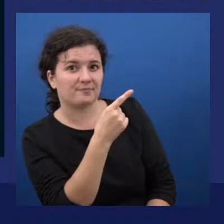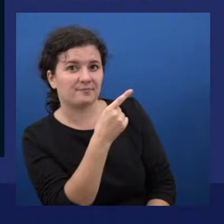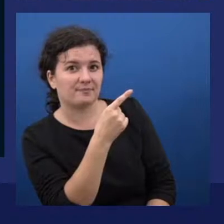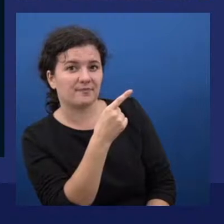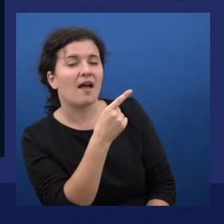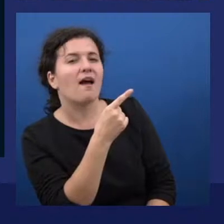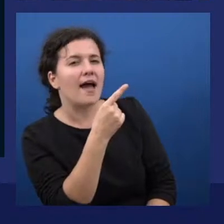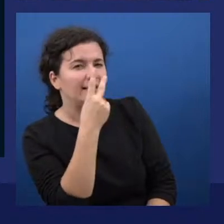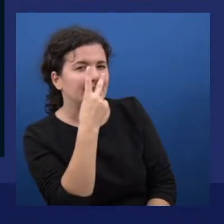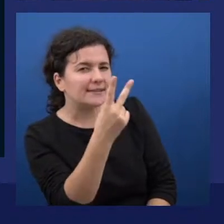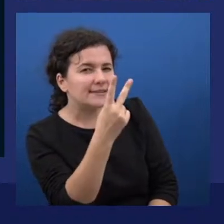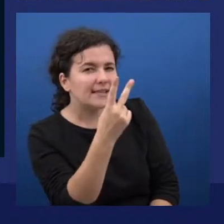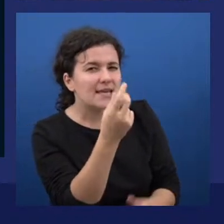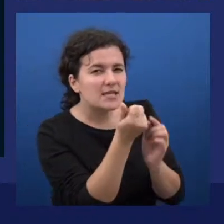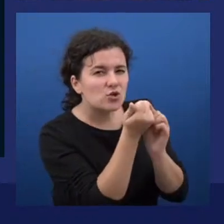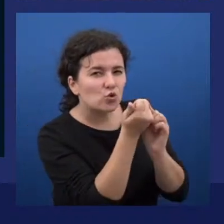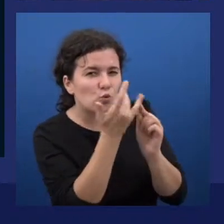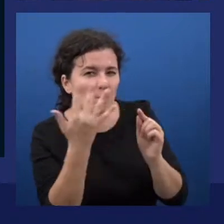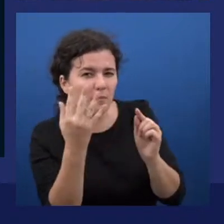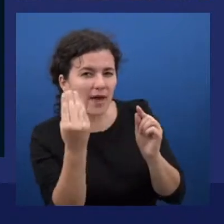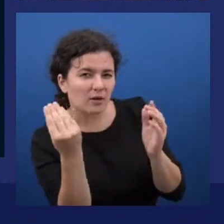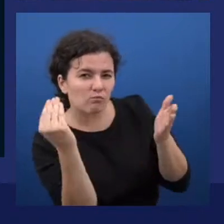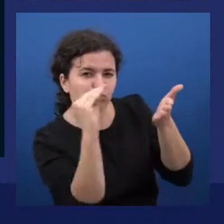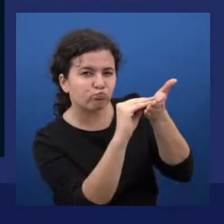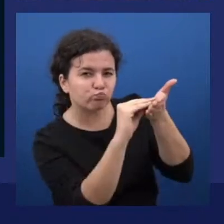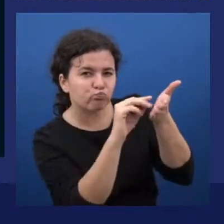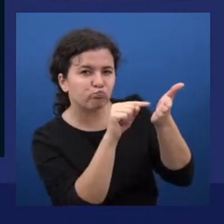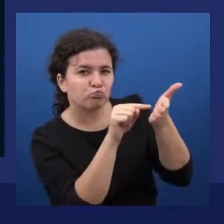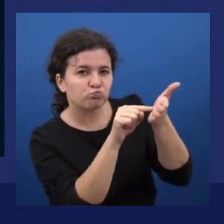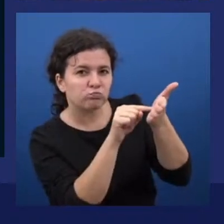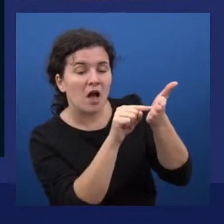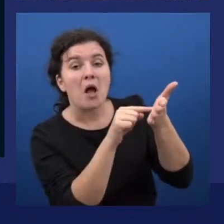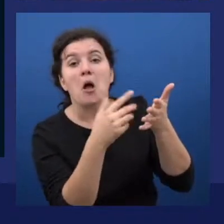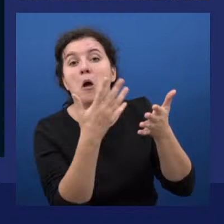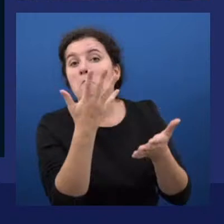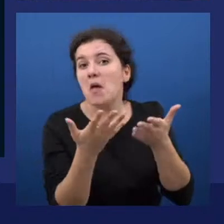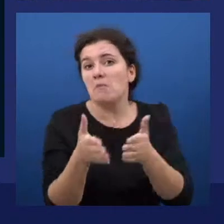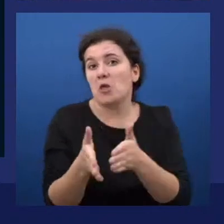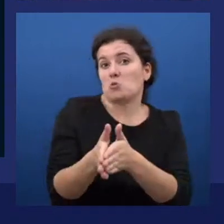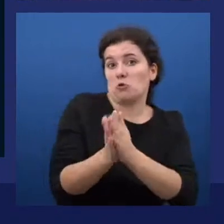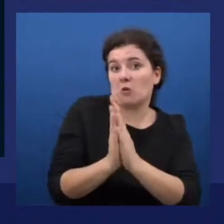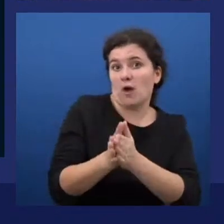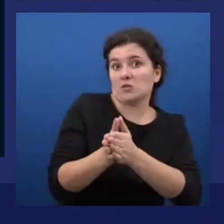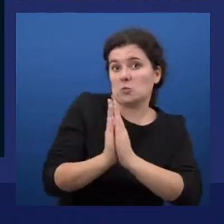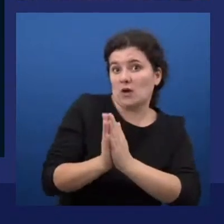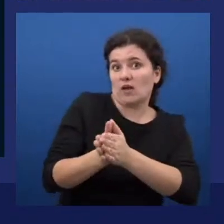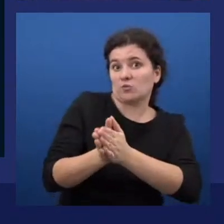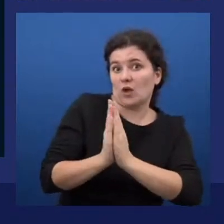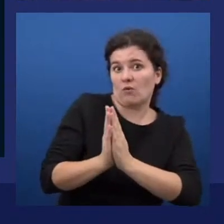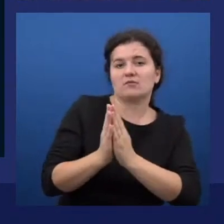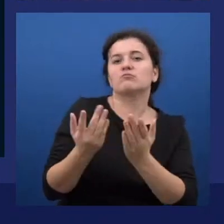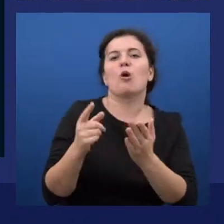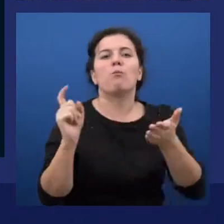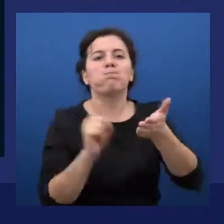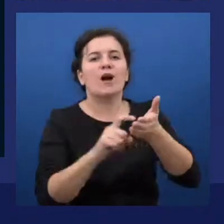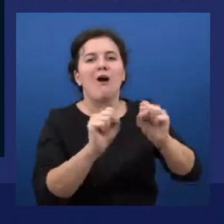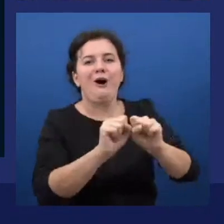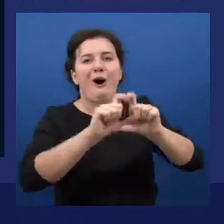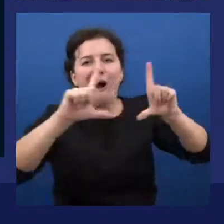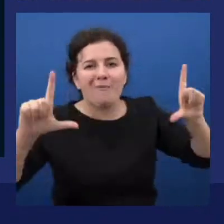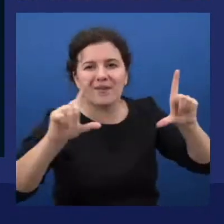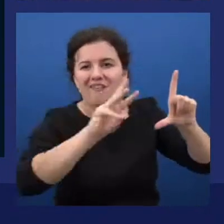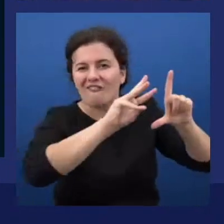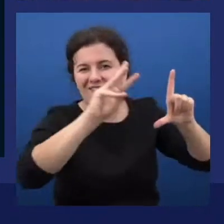number. So it might be number of requests to your website. It can